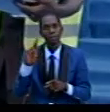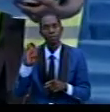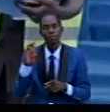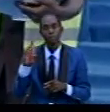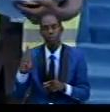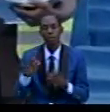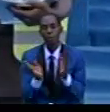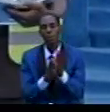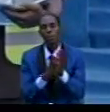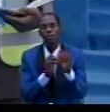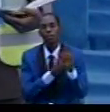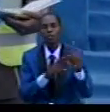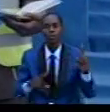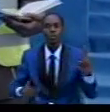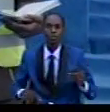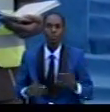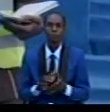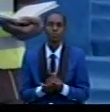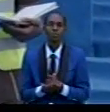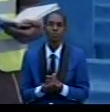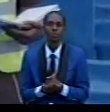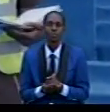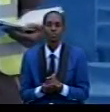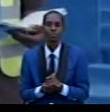the Lord!